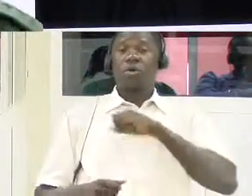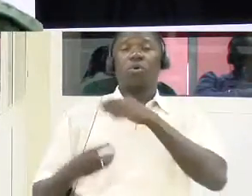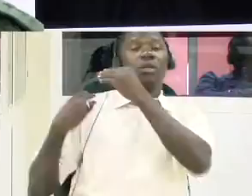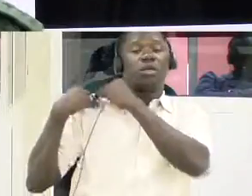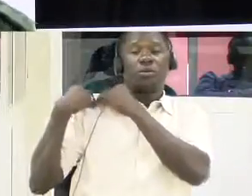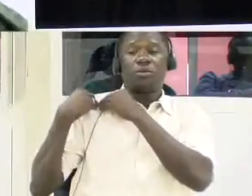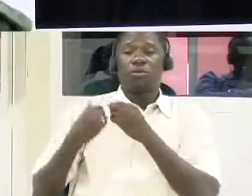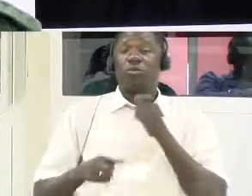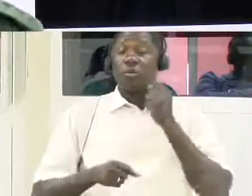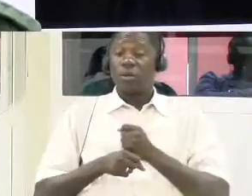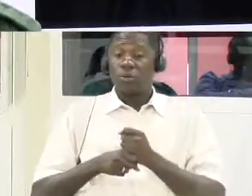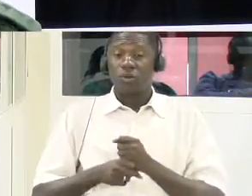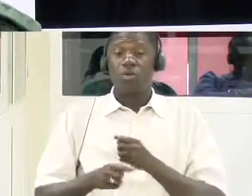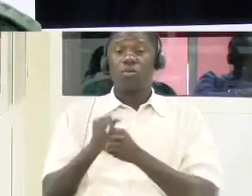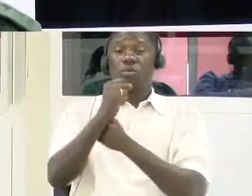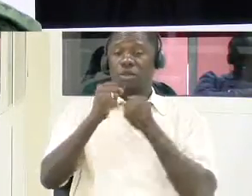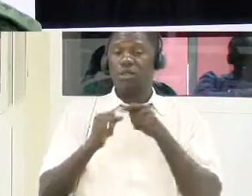make sure that we protect this country.